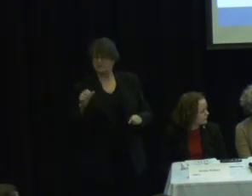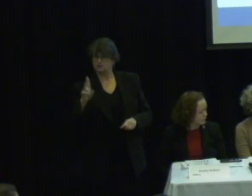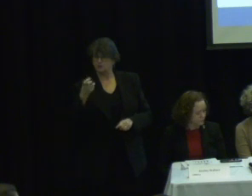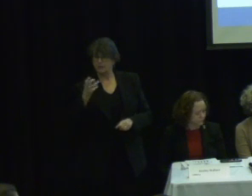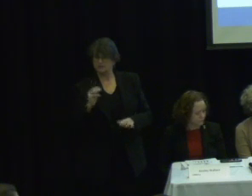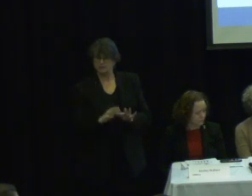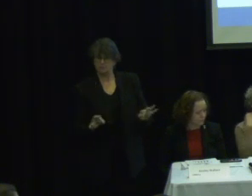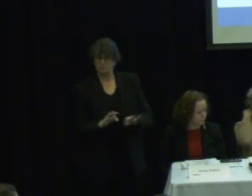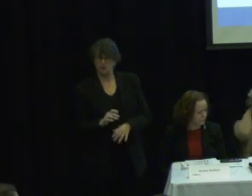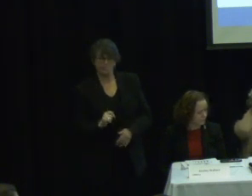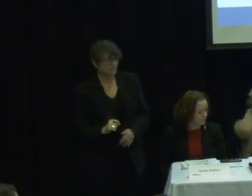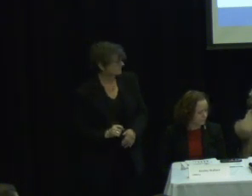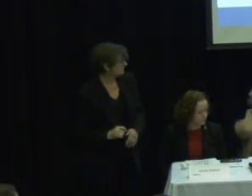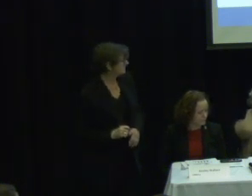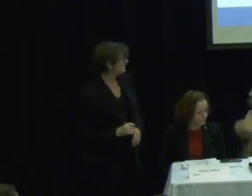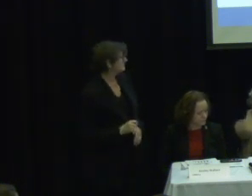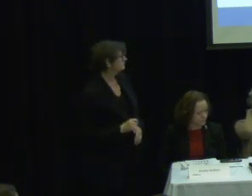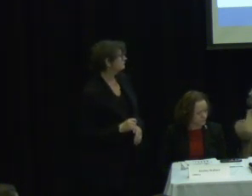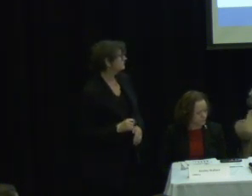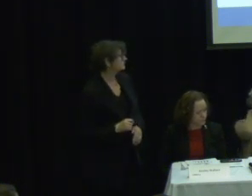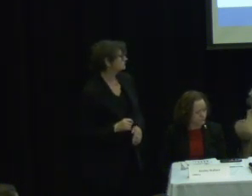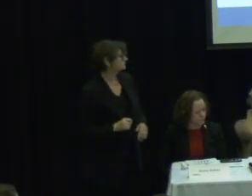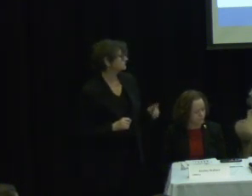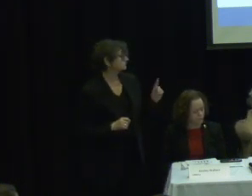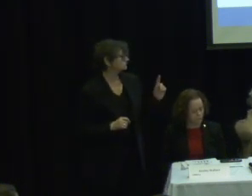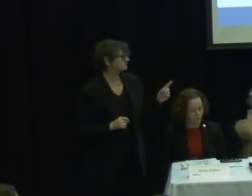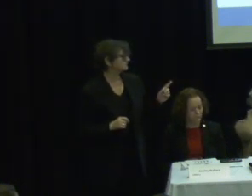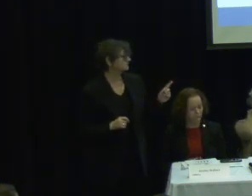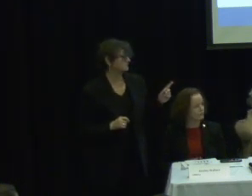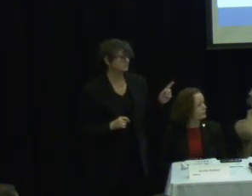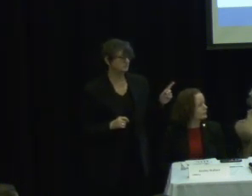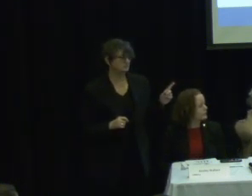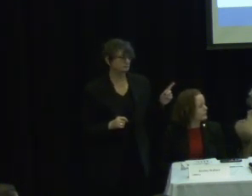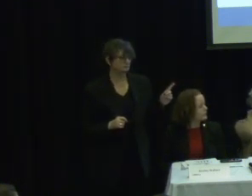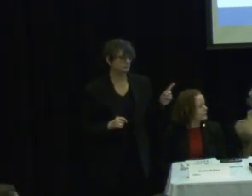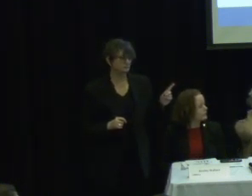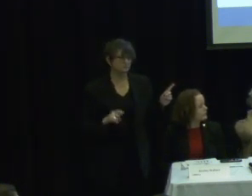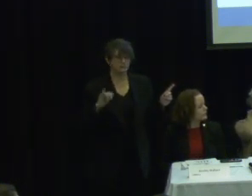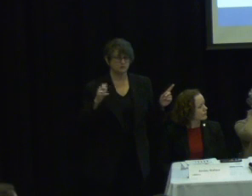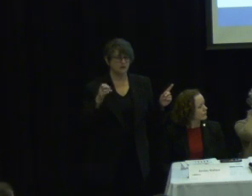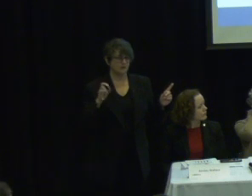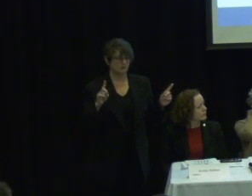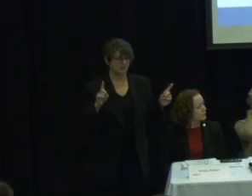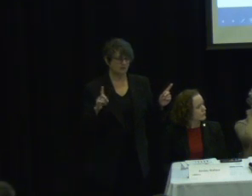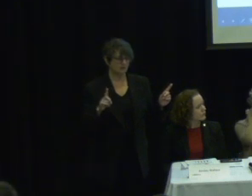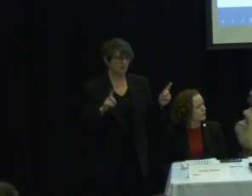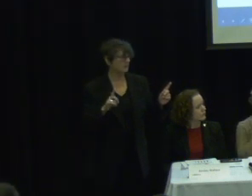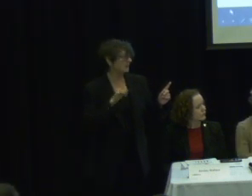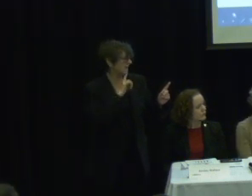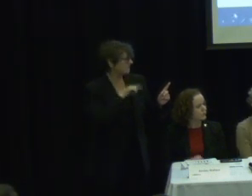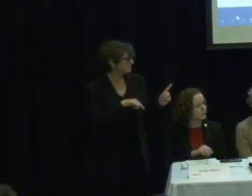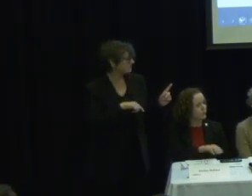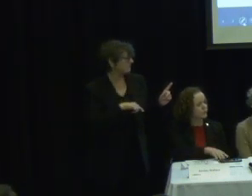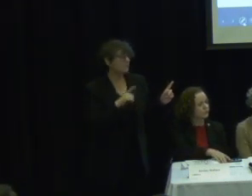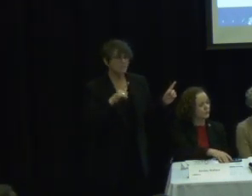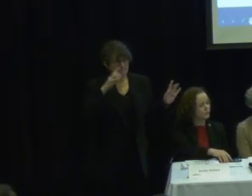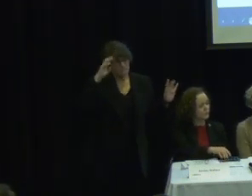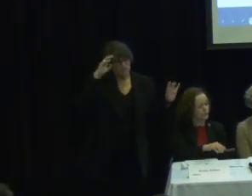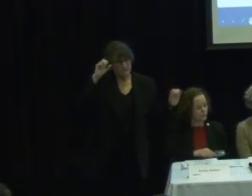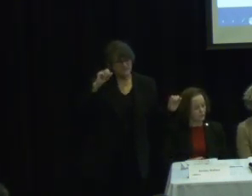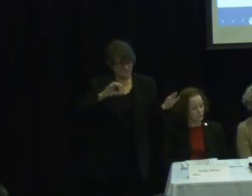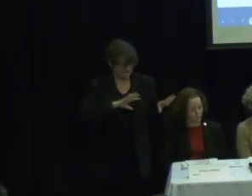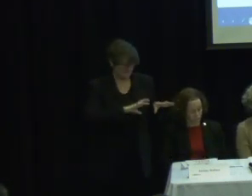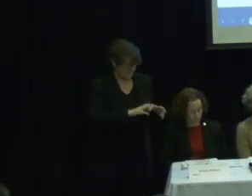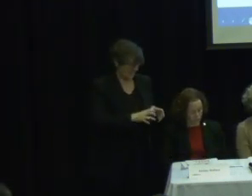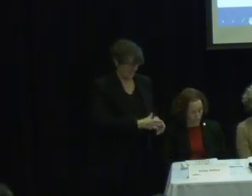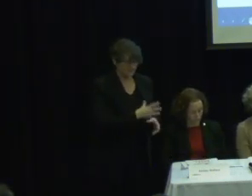if I may add a few more items there, Glenn, because this has been so much of the work since I've arrived 6-7 months ago with the President's Cabinet and with a lot of the